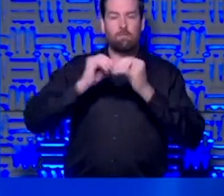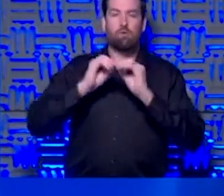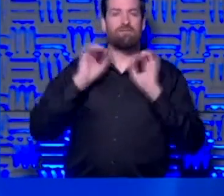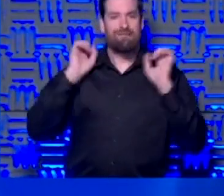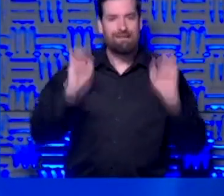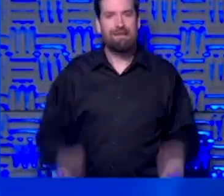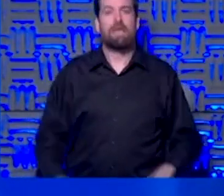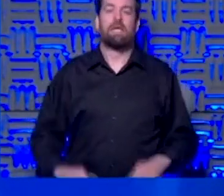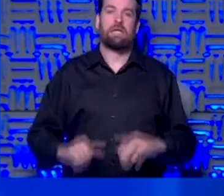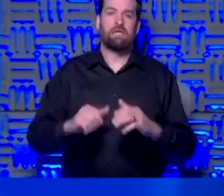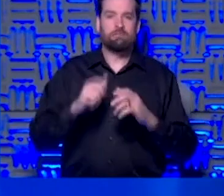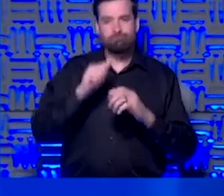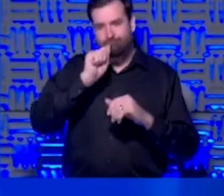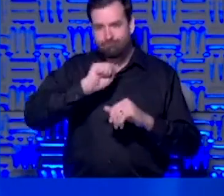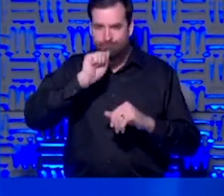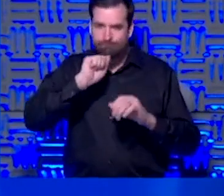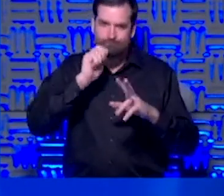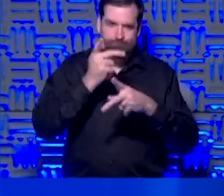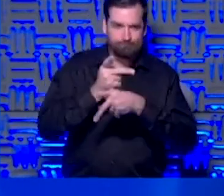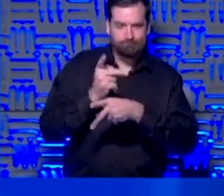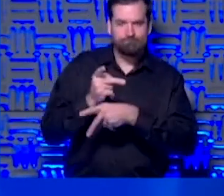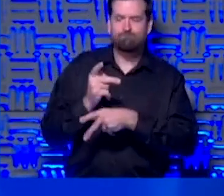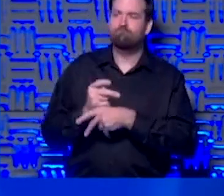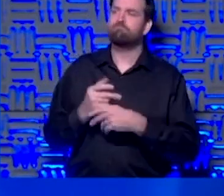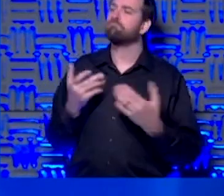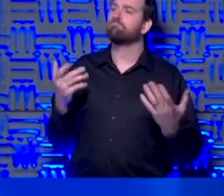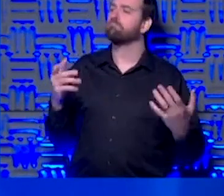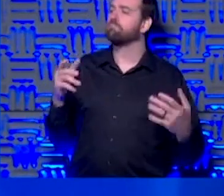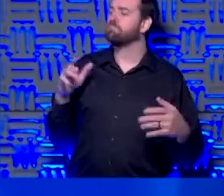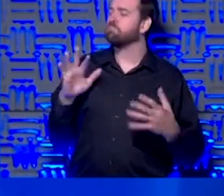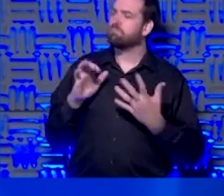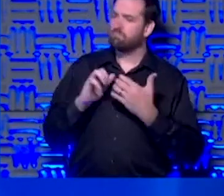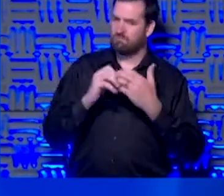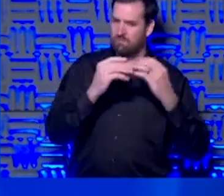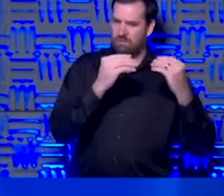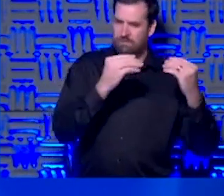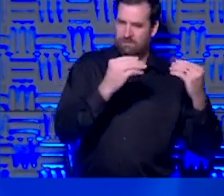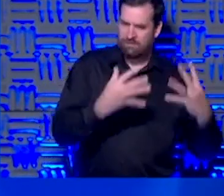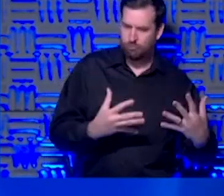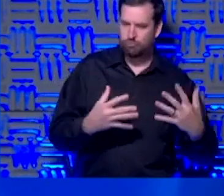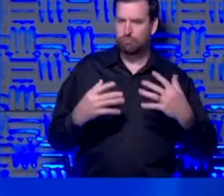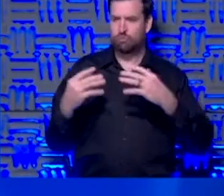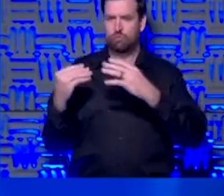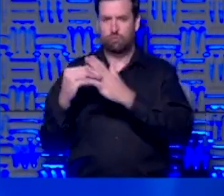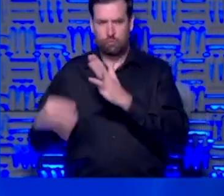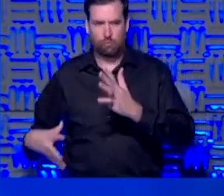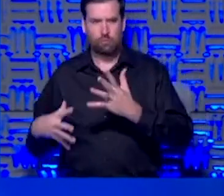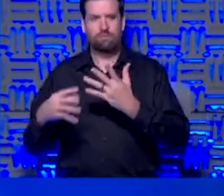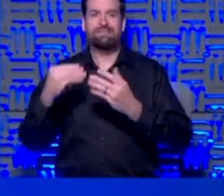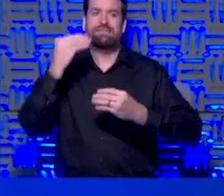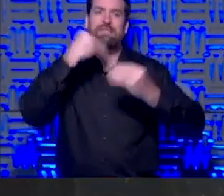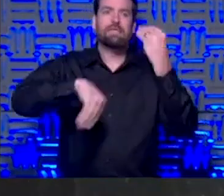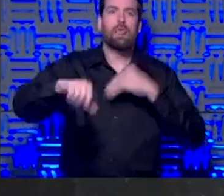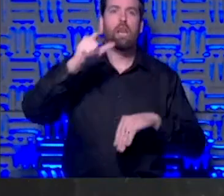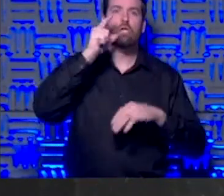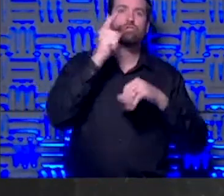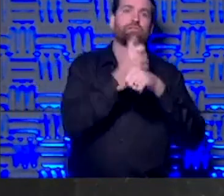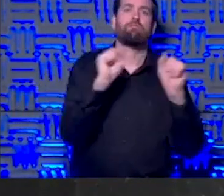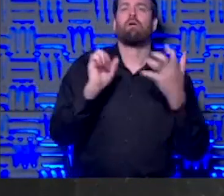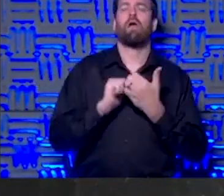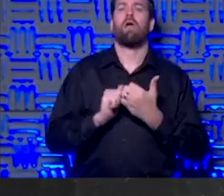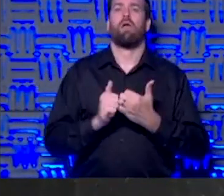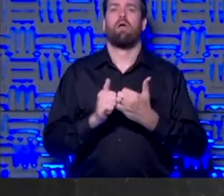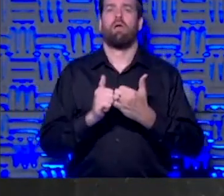Yep. So, how can students and teachers eat lunch safely? It feels like the answer there is really the same